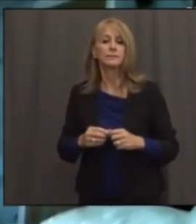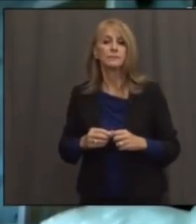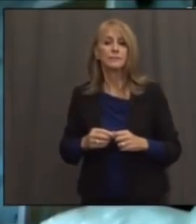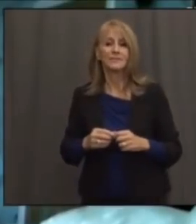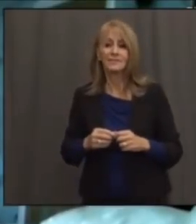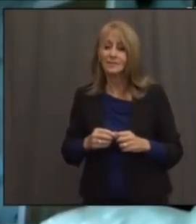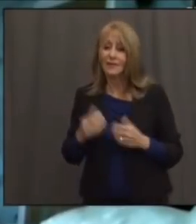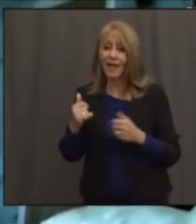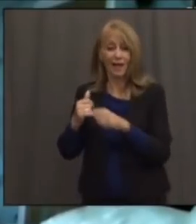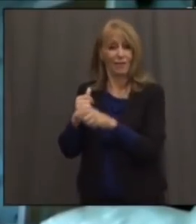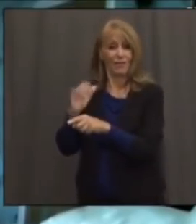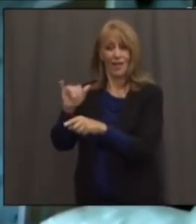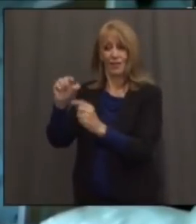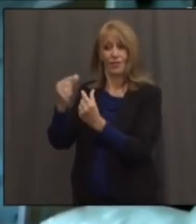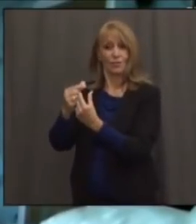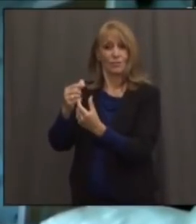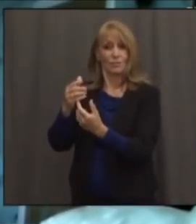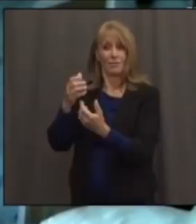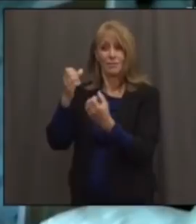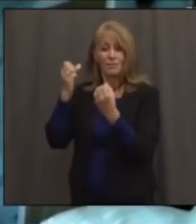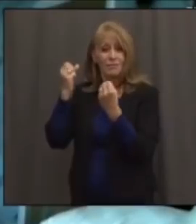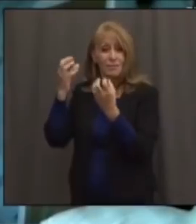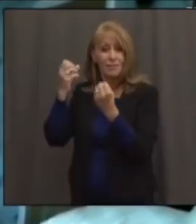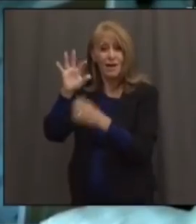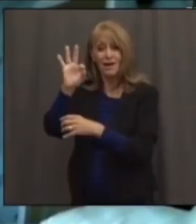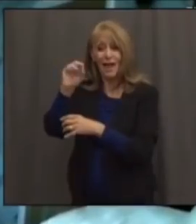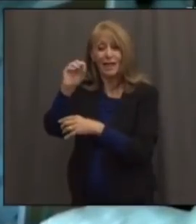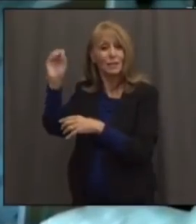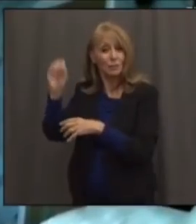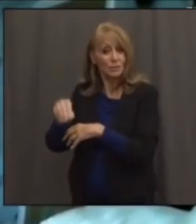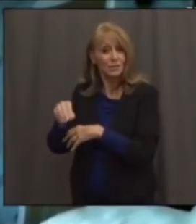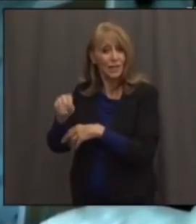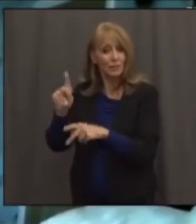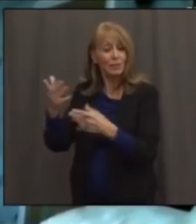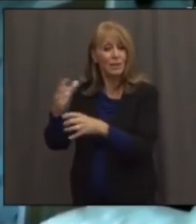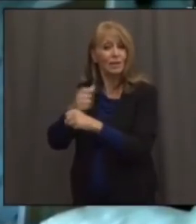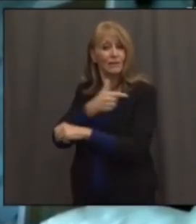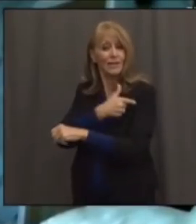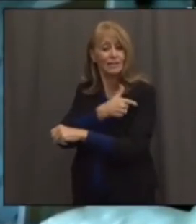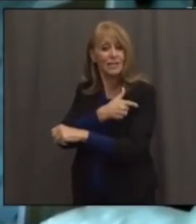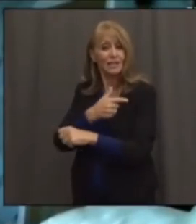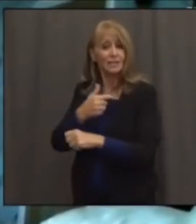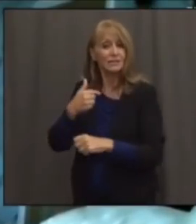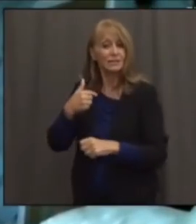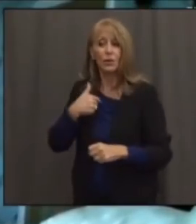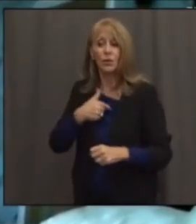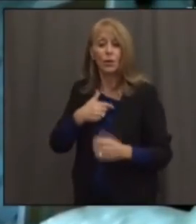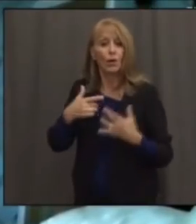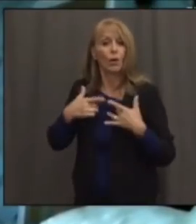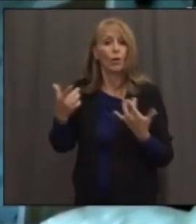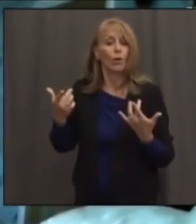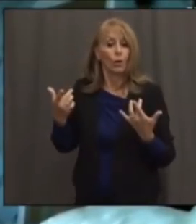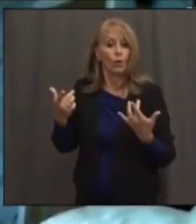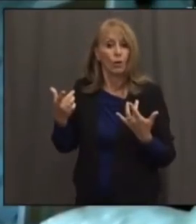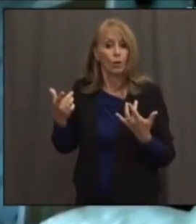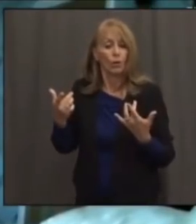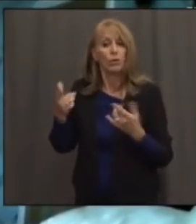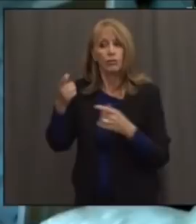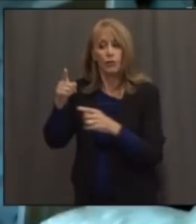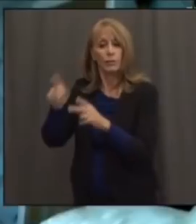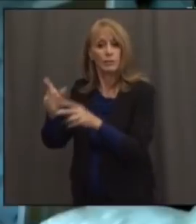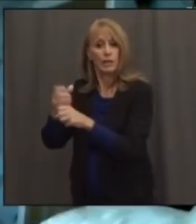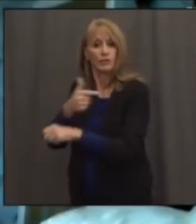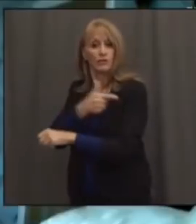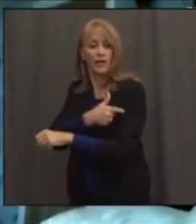over 90%. This is really kind of went beyond our expectations about COVID.